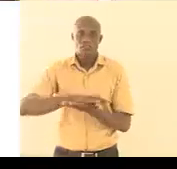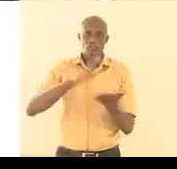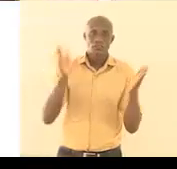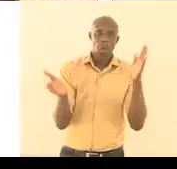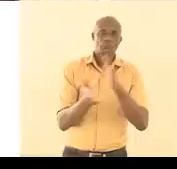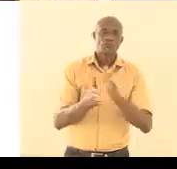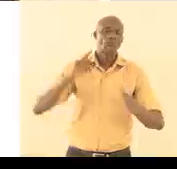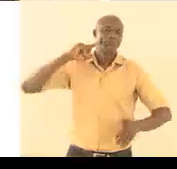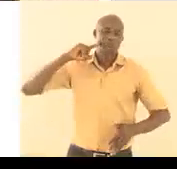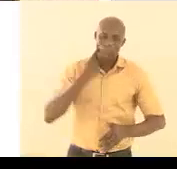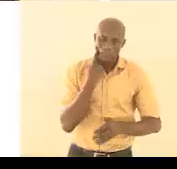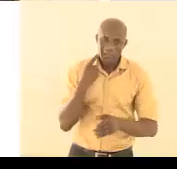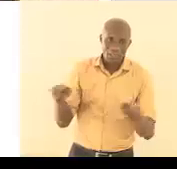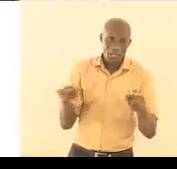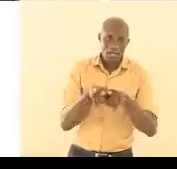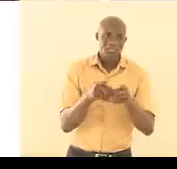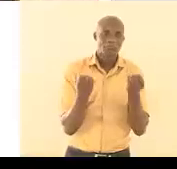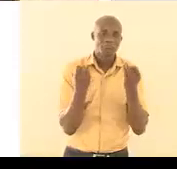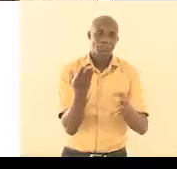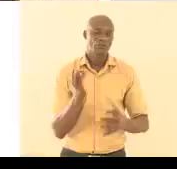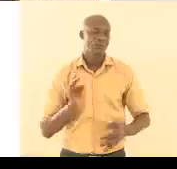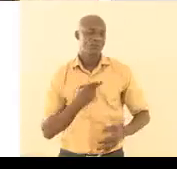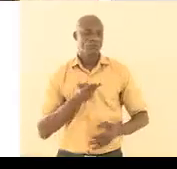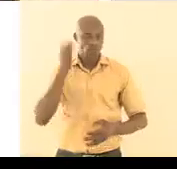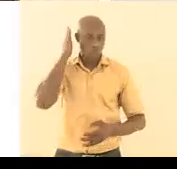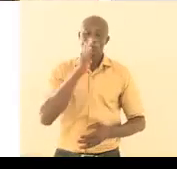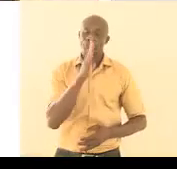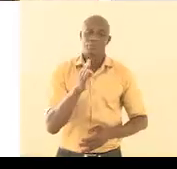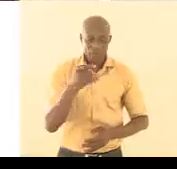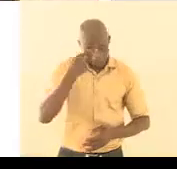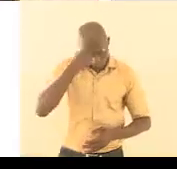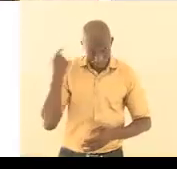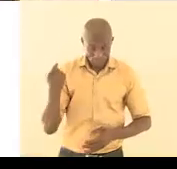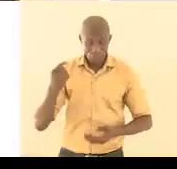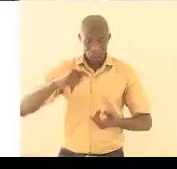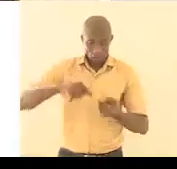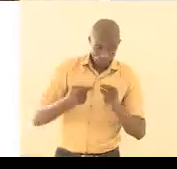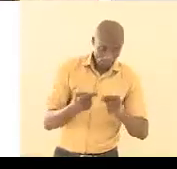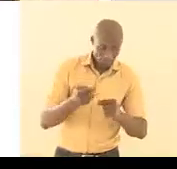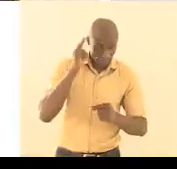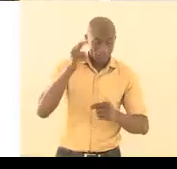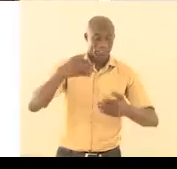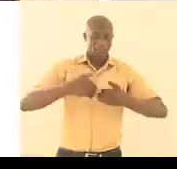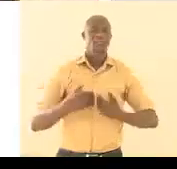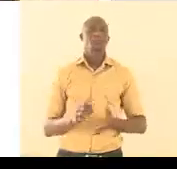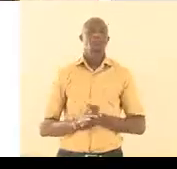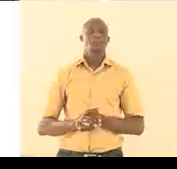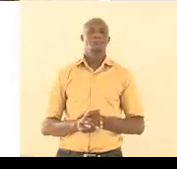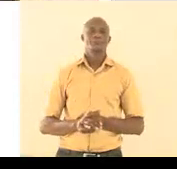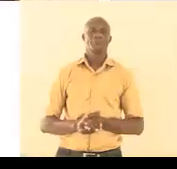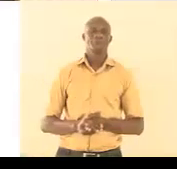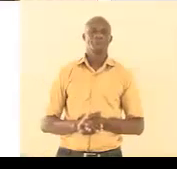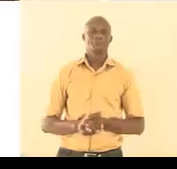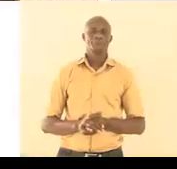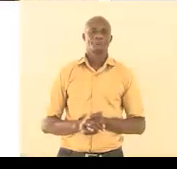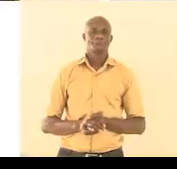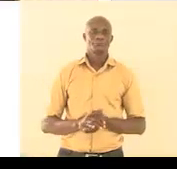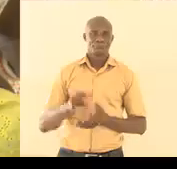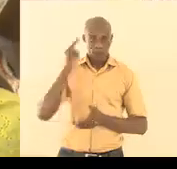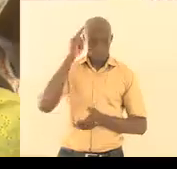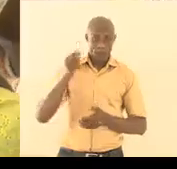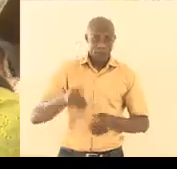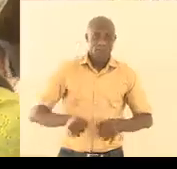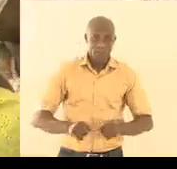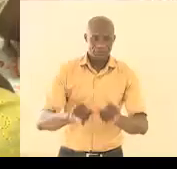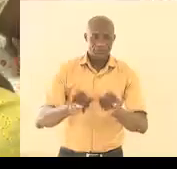become embittered, as many of us would be, because of the wounds he carried.